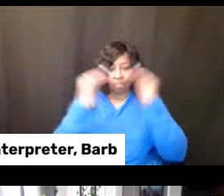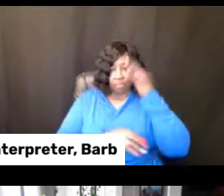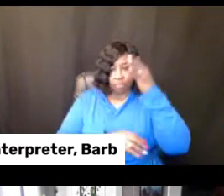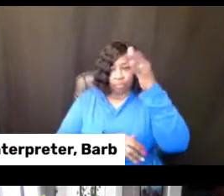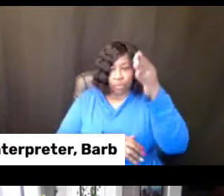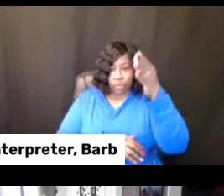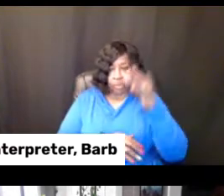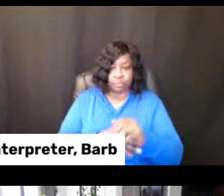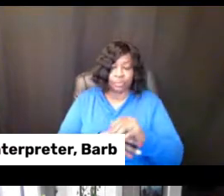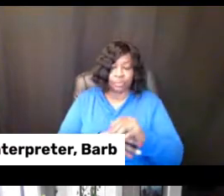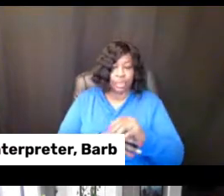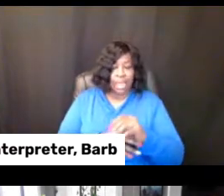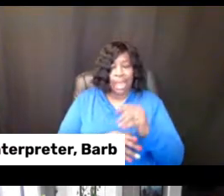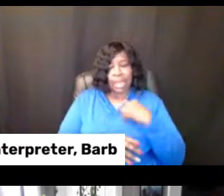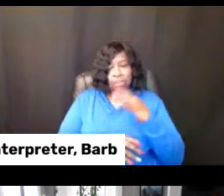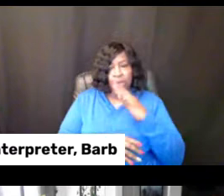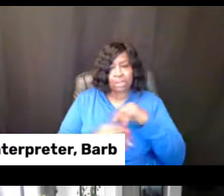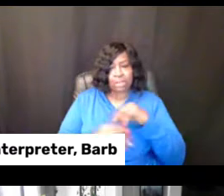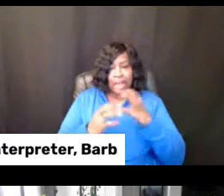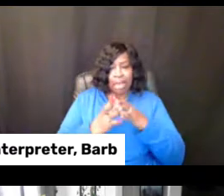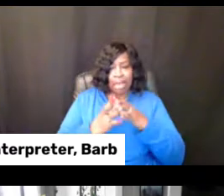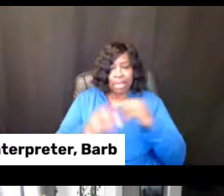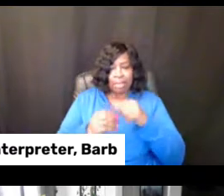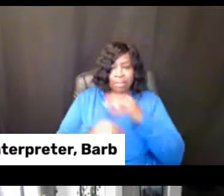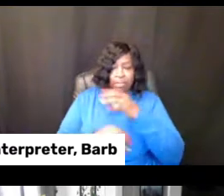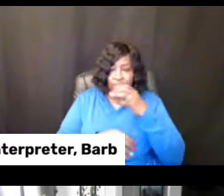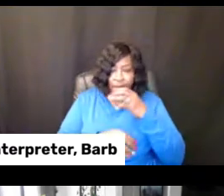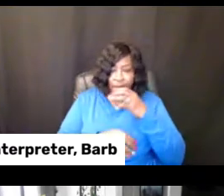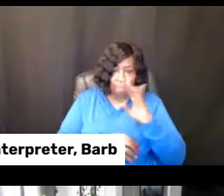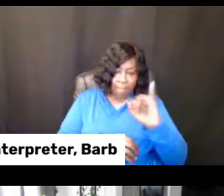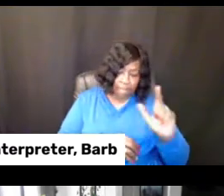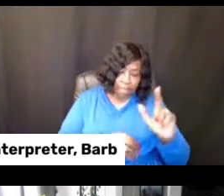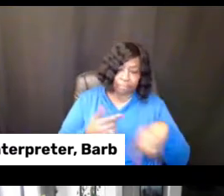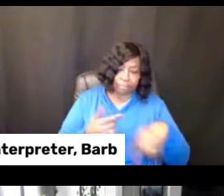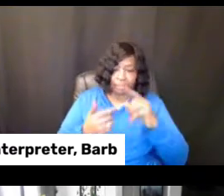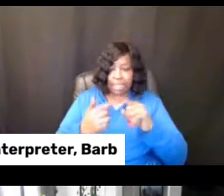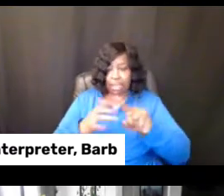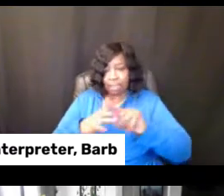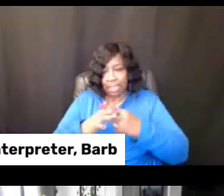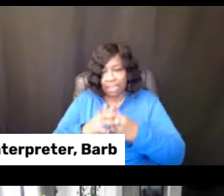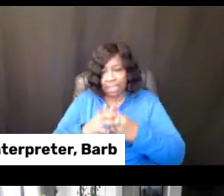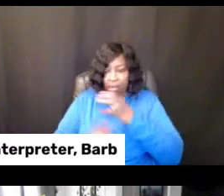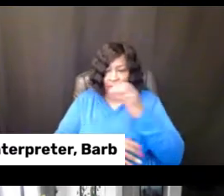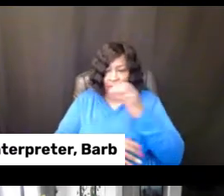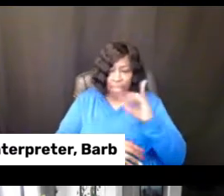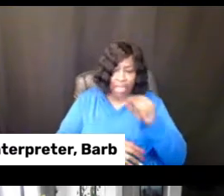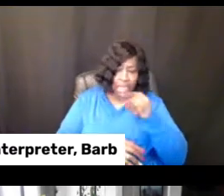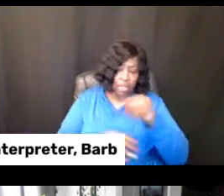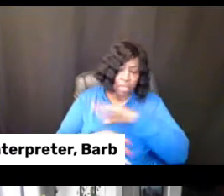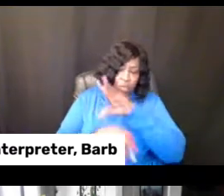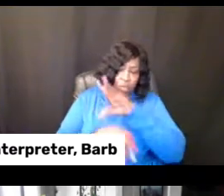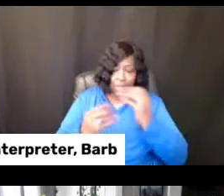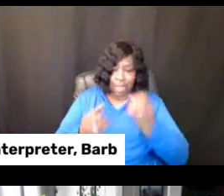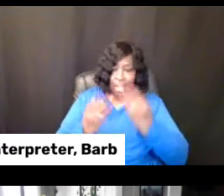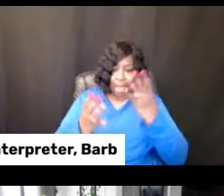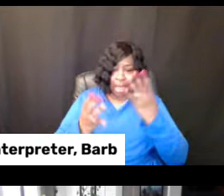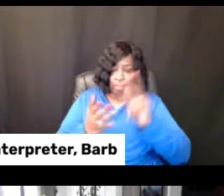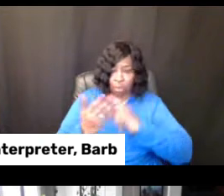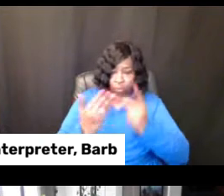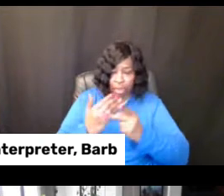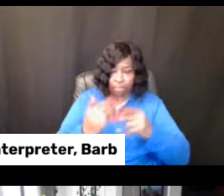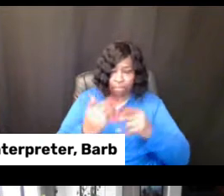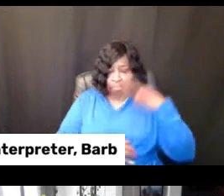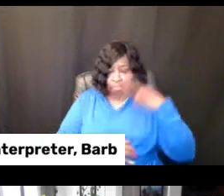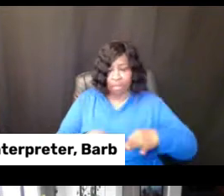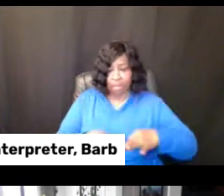And so I've talked a lot about the Farm Bill, the beginnings of the Farm Bill, the fact that it includes a lot of programs to benefit farmers and other folks